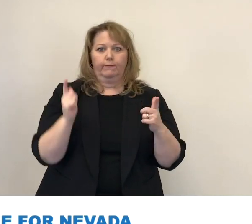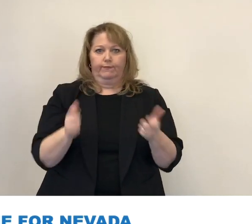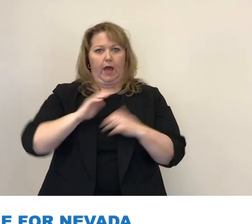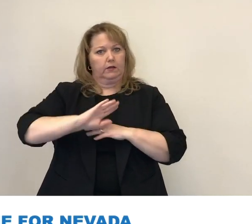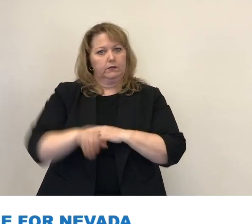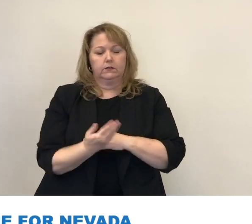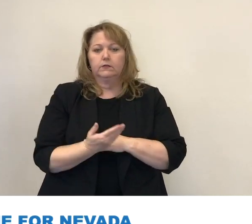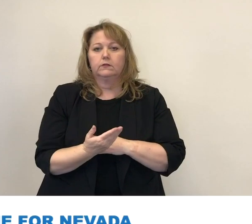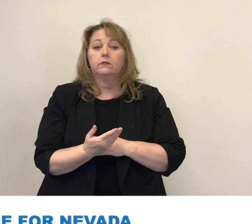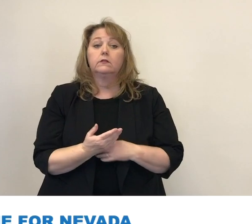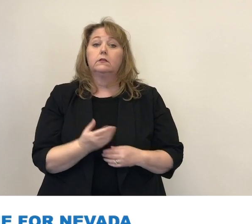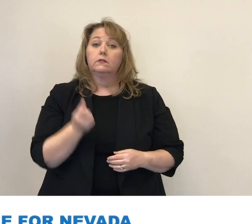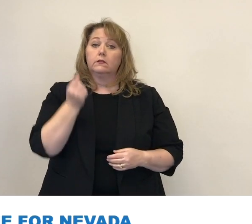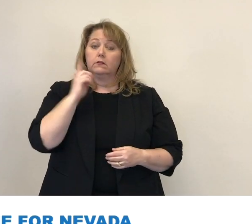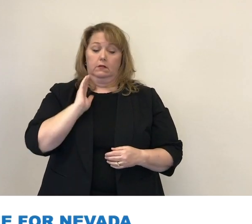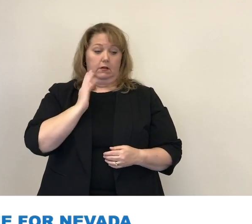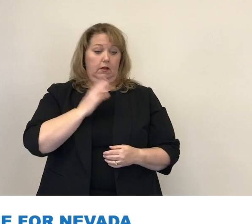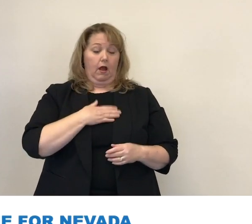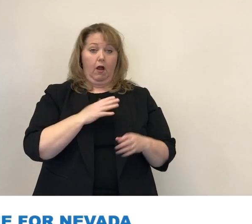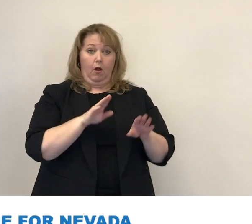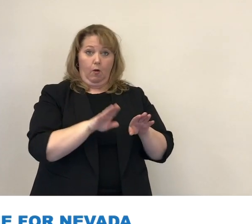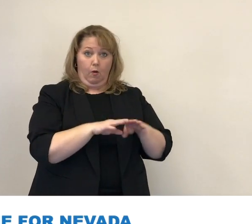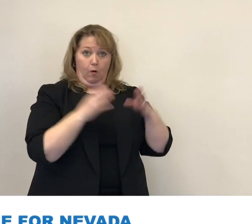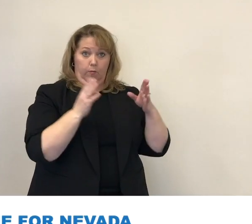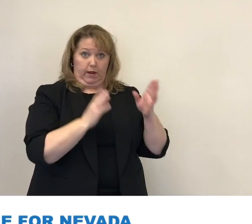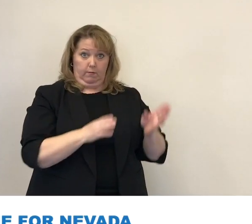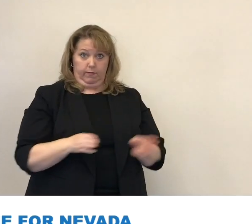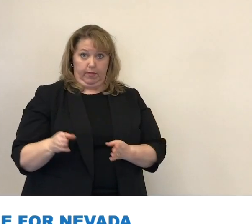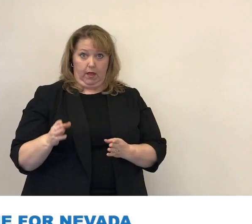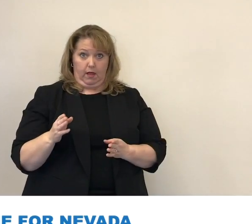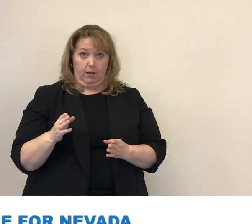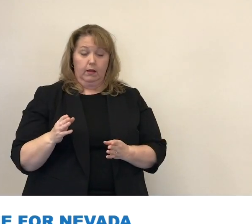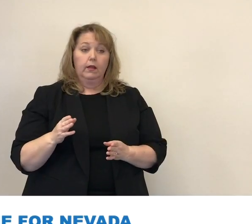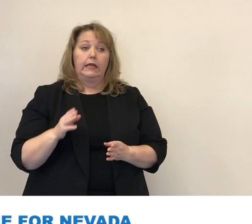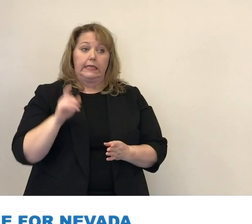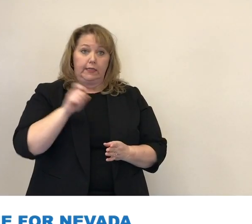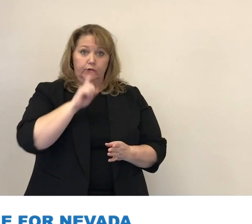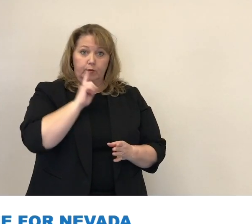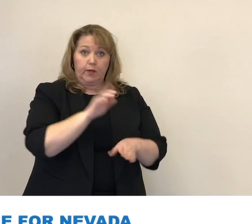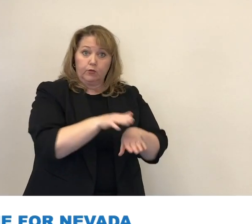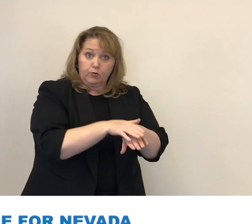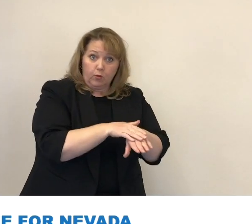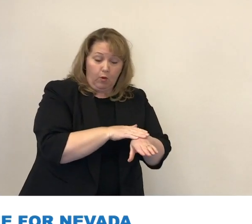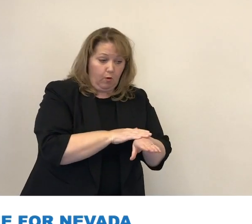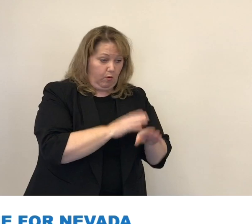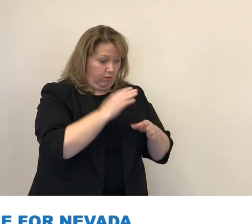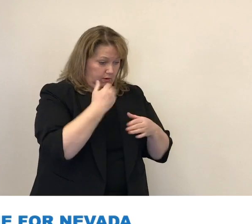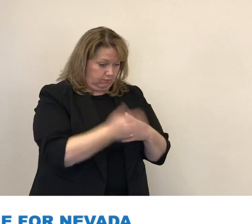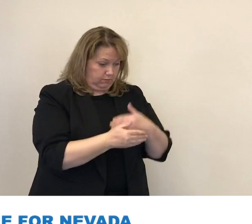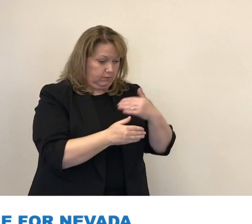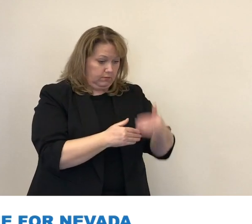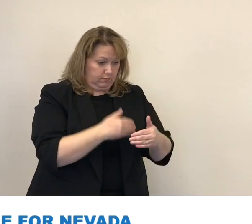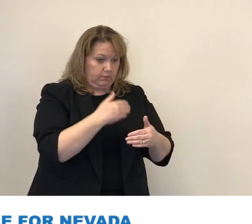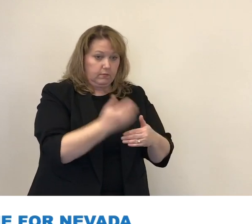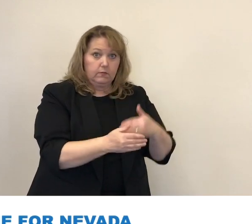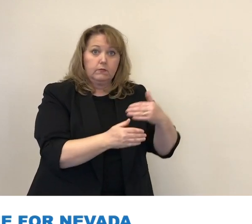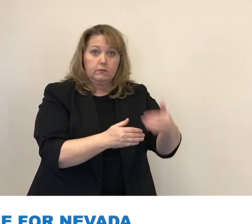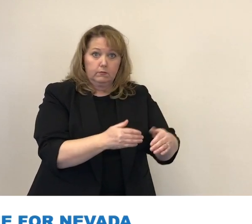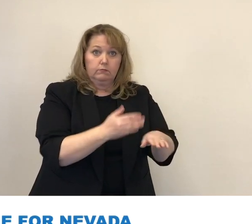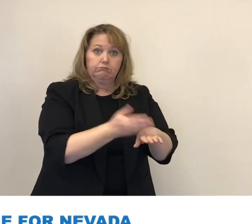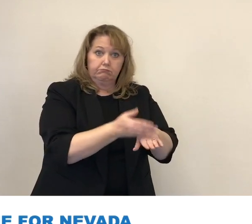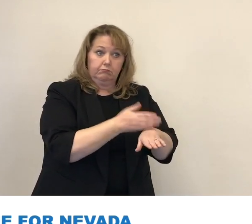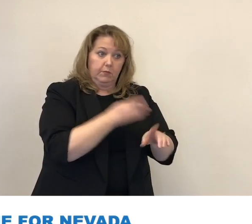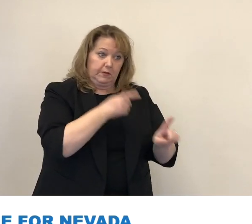So our reopening plan has to be thoughtfully constructed and well vetted. This plan is being developed based